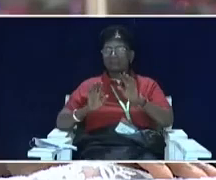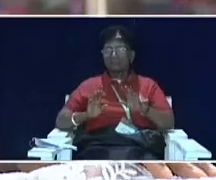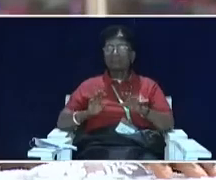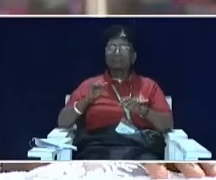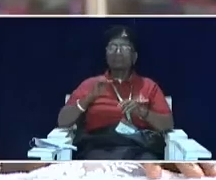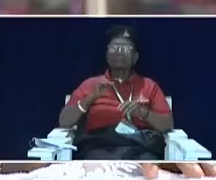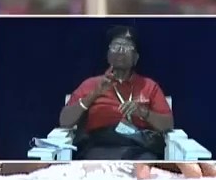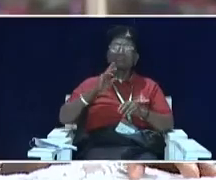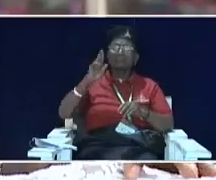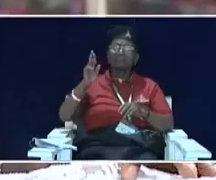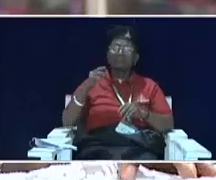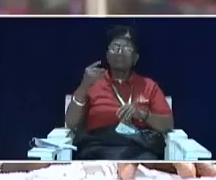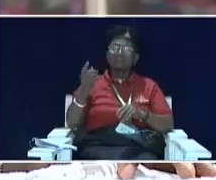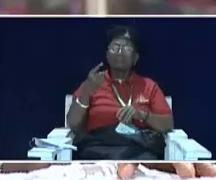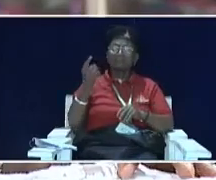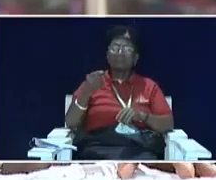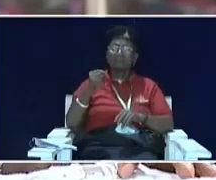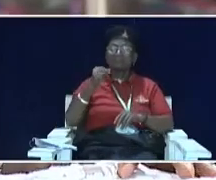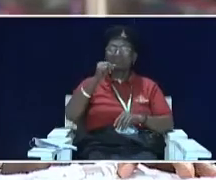And then